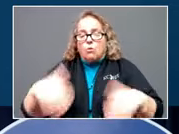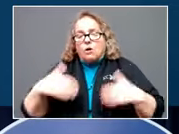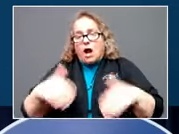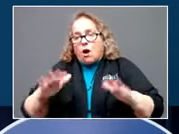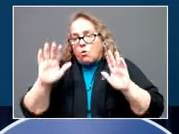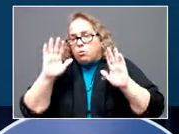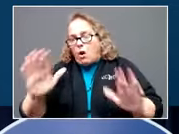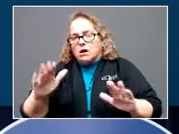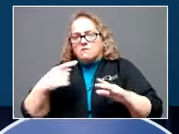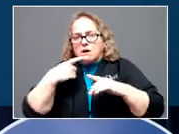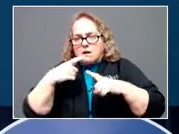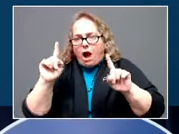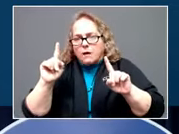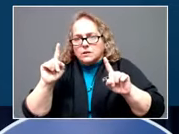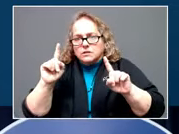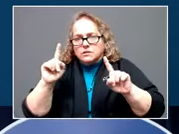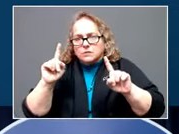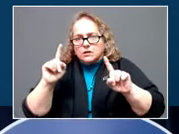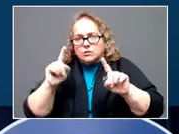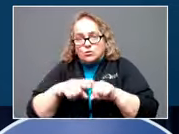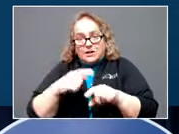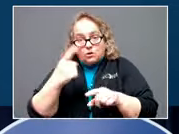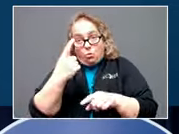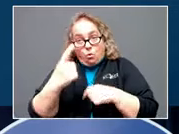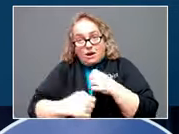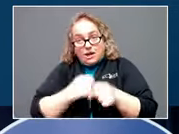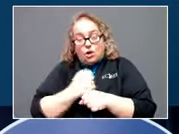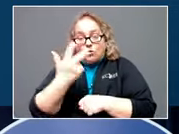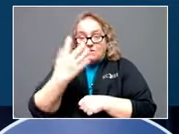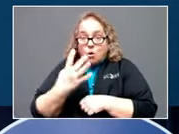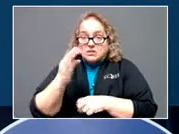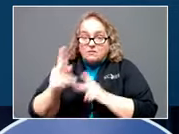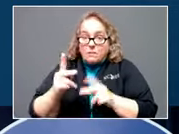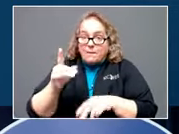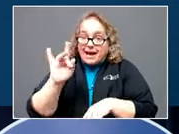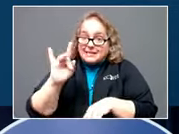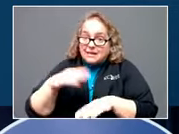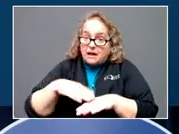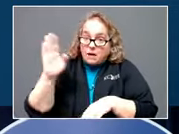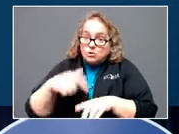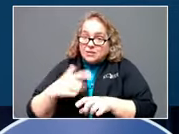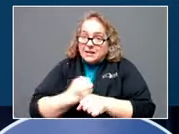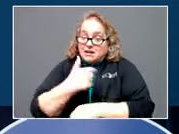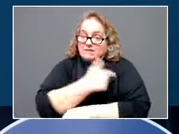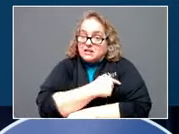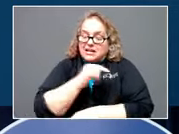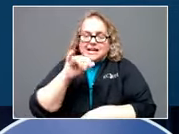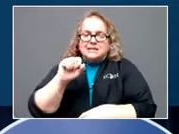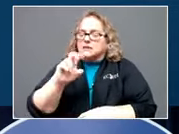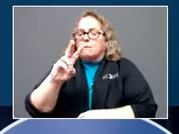in 1 year, 3/4 of everybody 18 and up vaccinated would be nothing short of